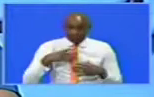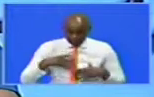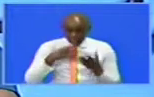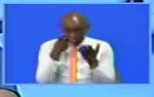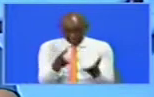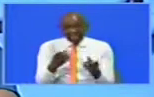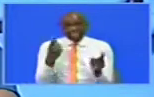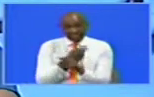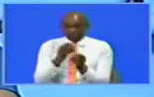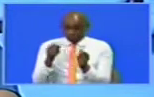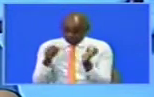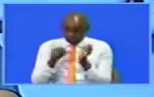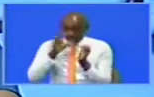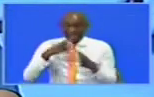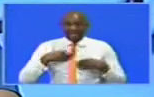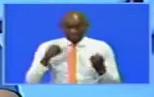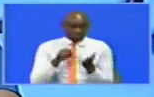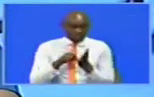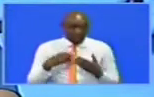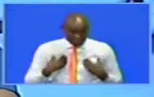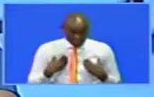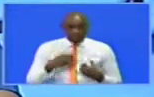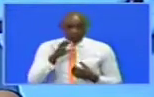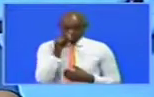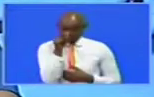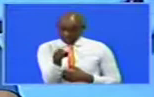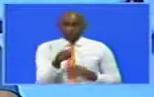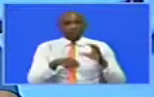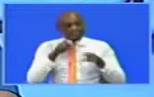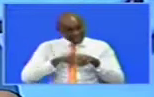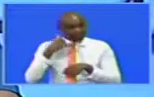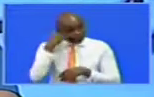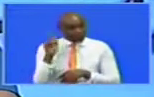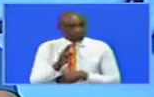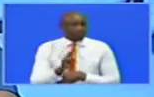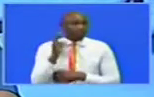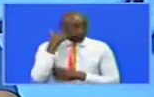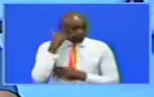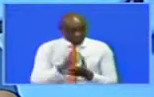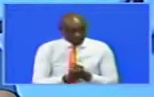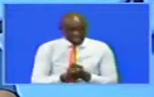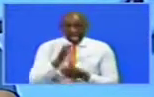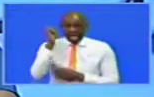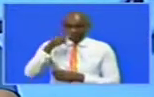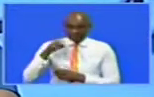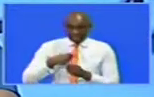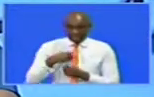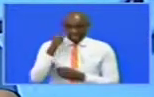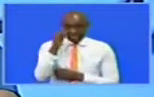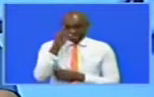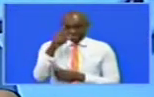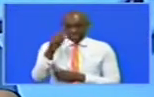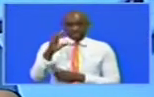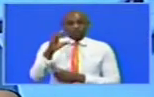range of solutions to their health conditions from the comfort of their mobile phones. The app, known as Isickure, is